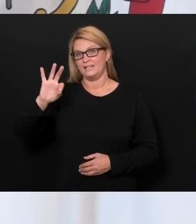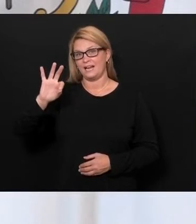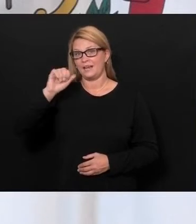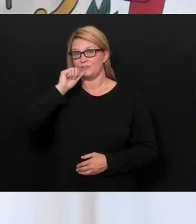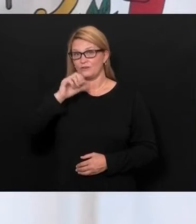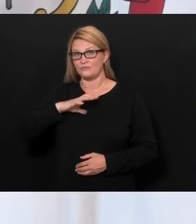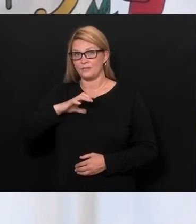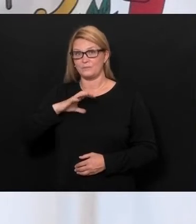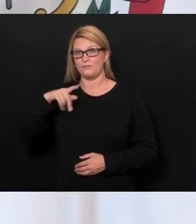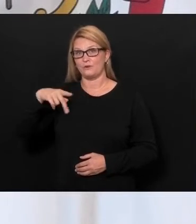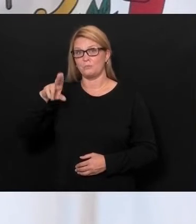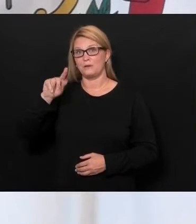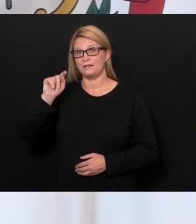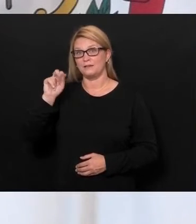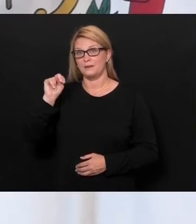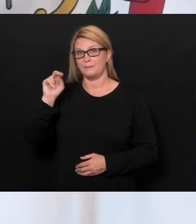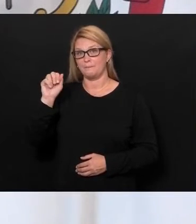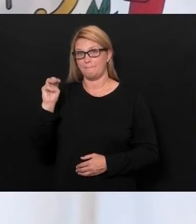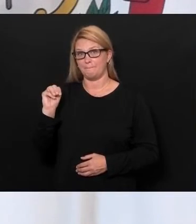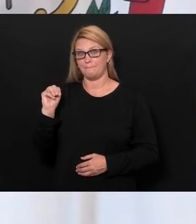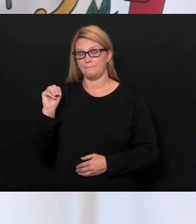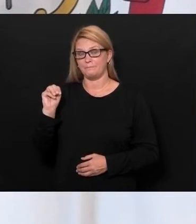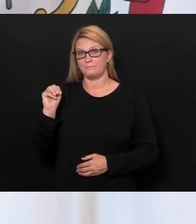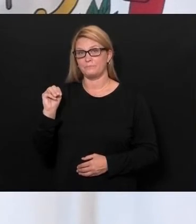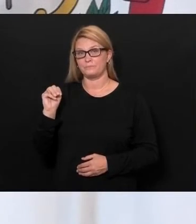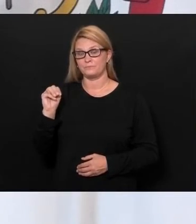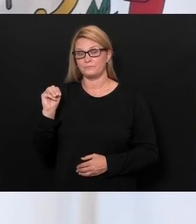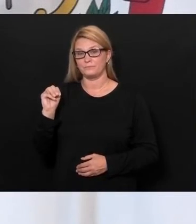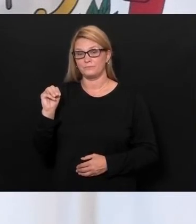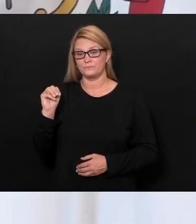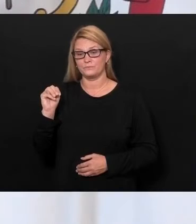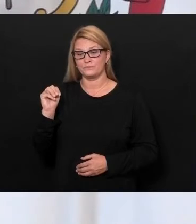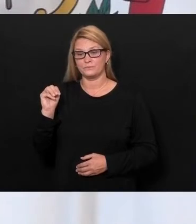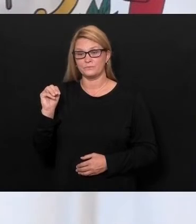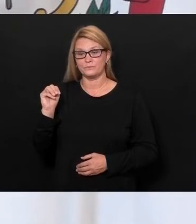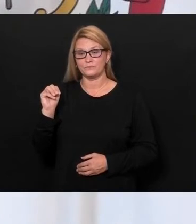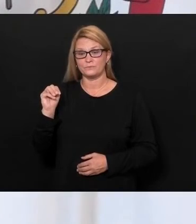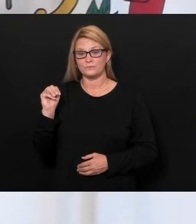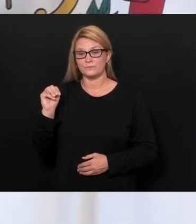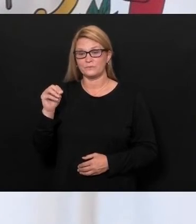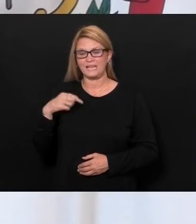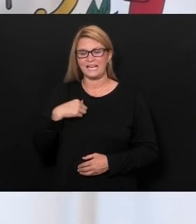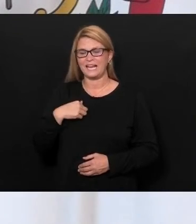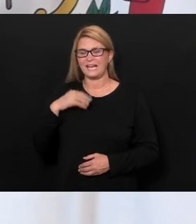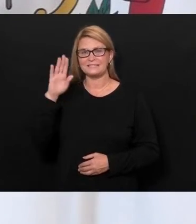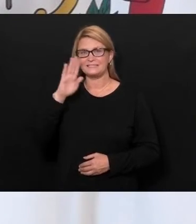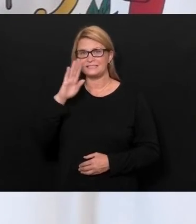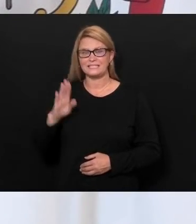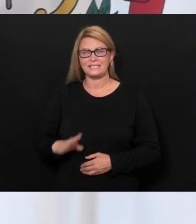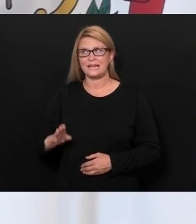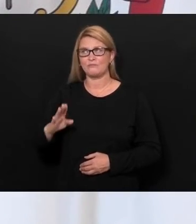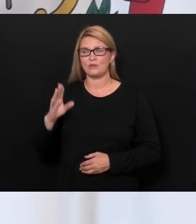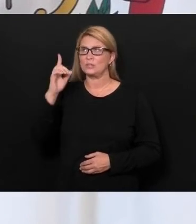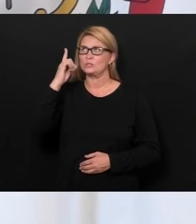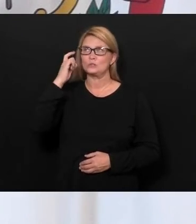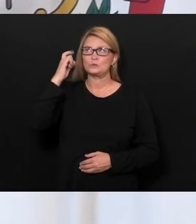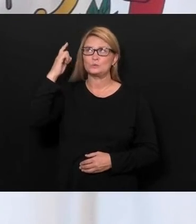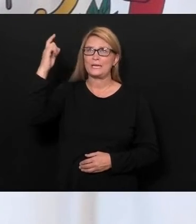89-year-old female from Putnam County. And I never, ever would have dreamt in a million